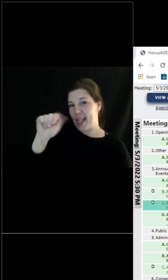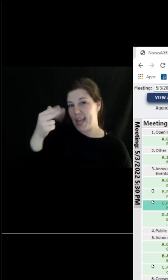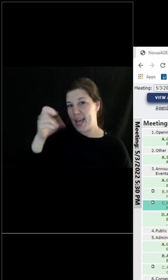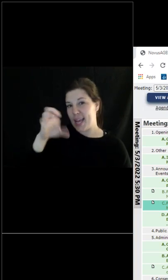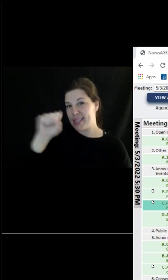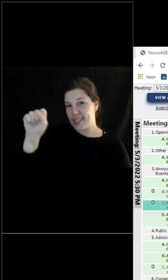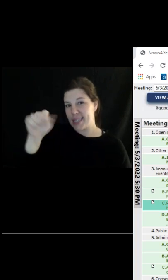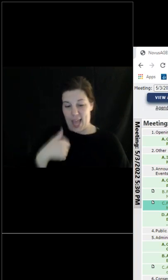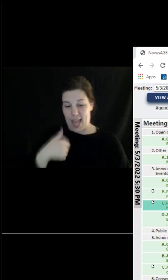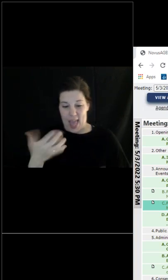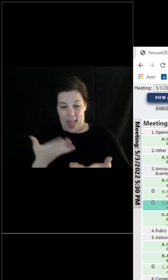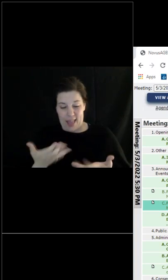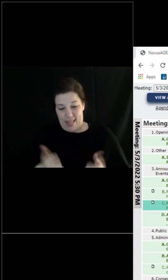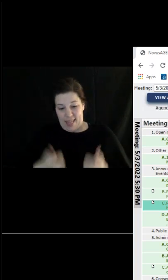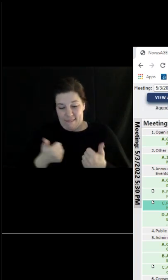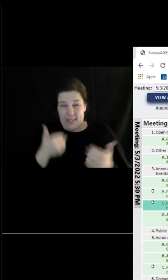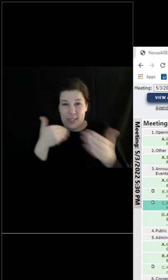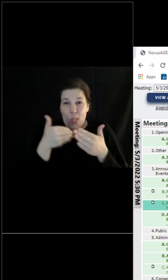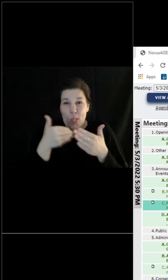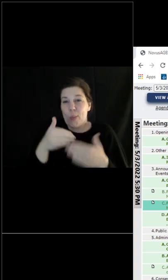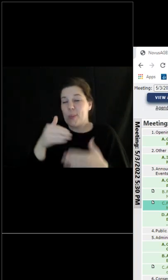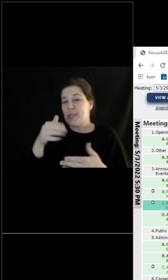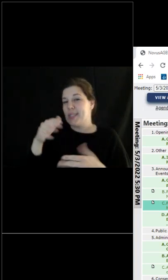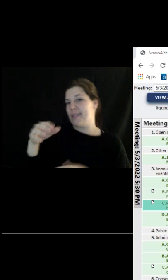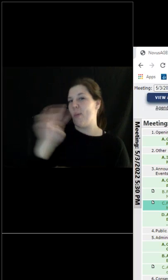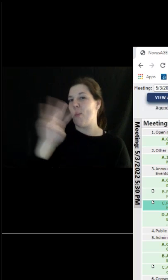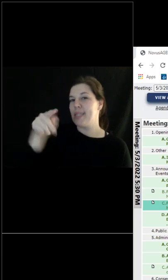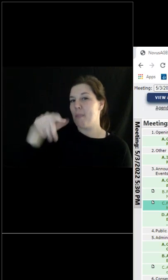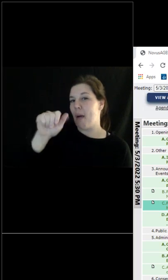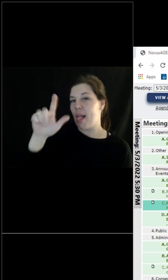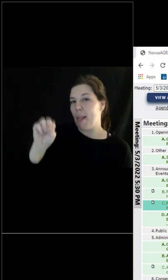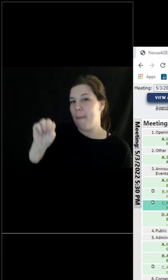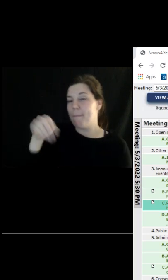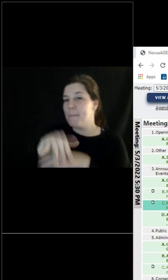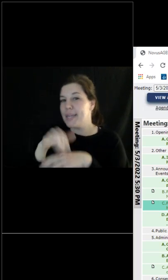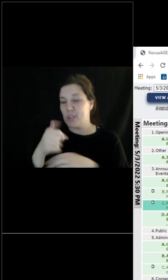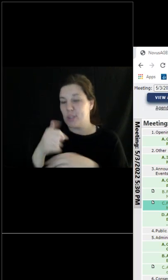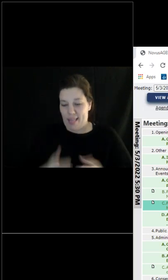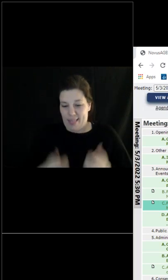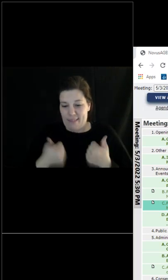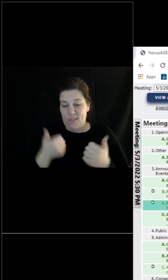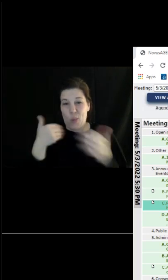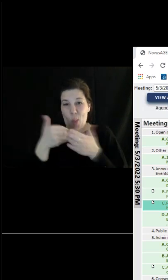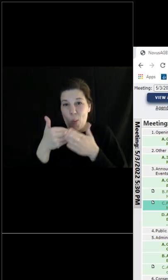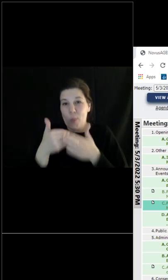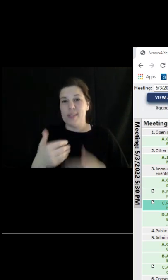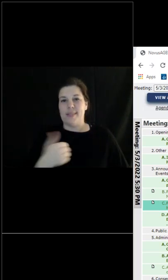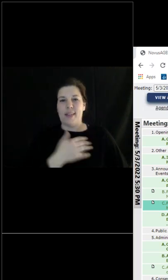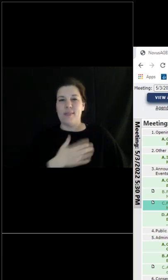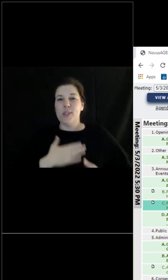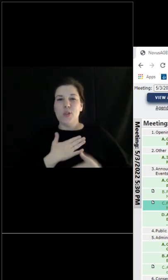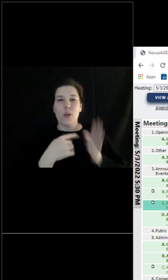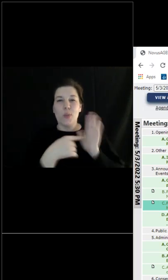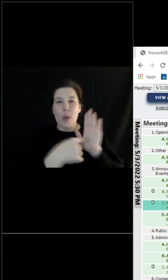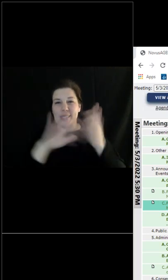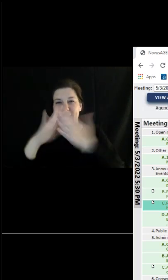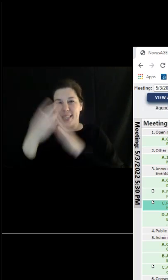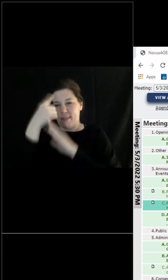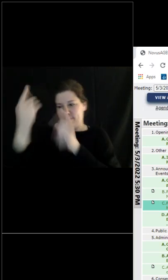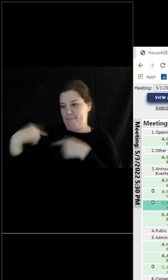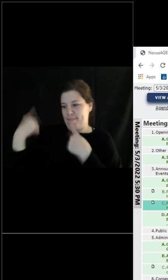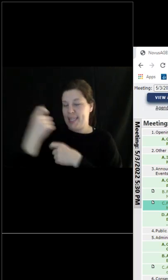up the road in West Palm Beach. My background is in local government. I live up the road. It's been a pleasure to represent the city for many, many years. I look forward to continuing